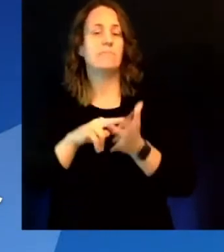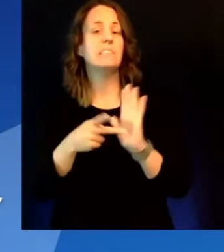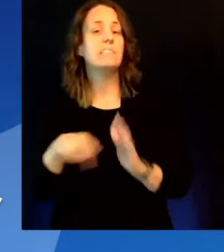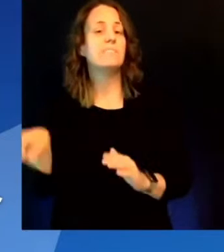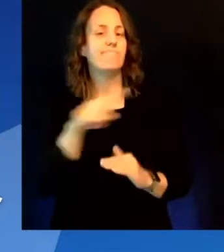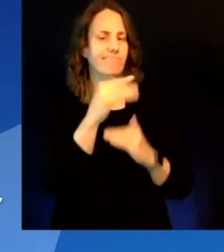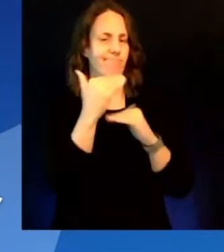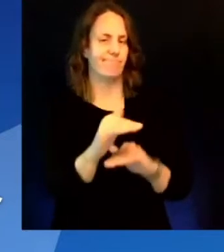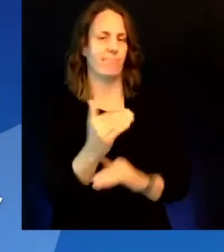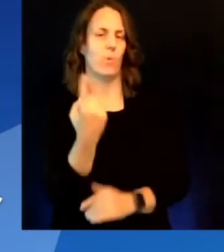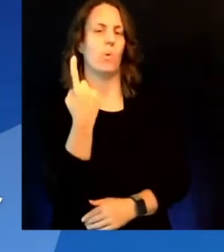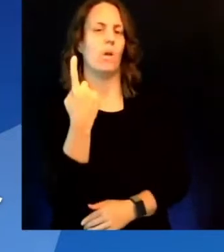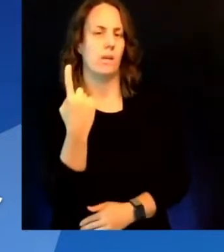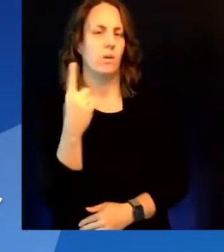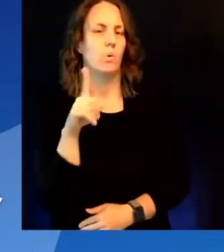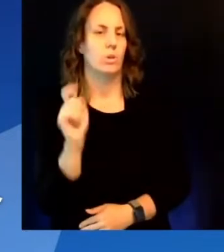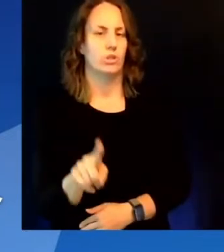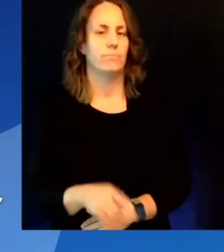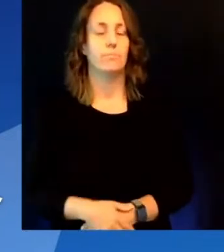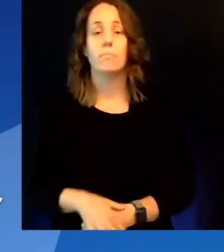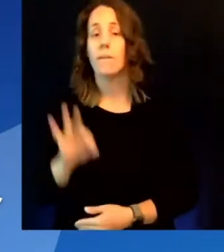Charlie?